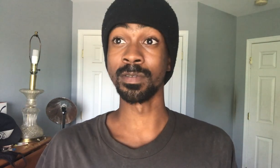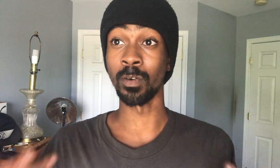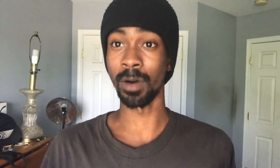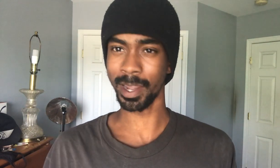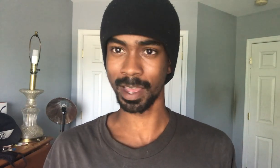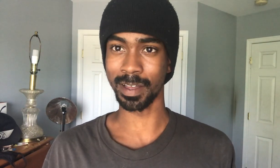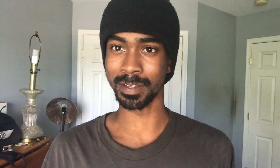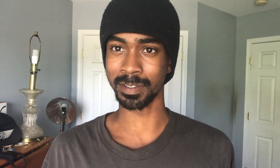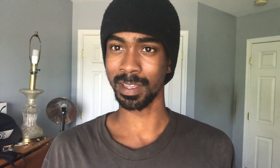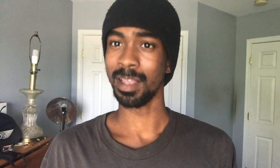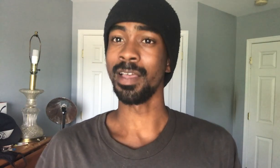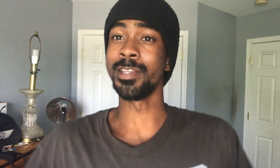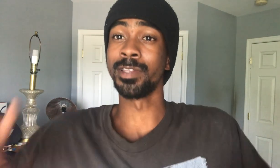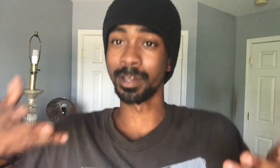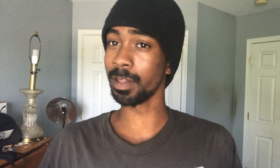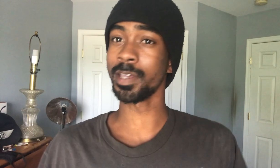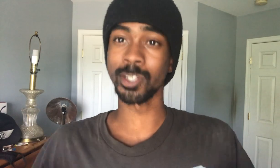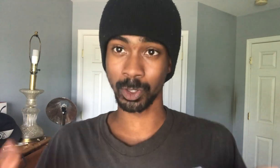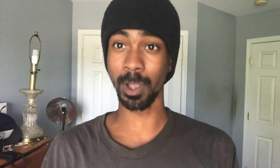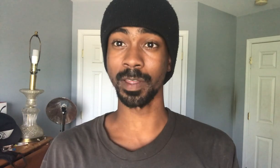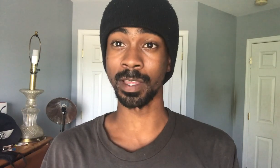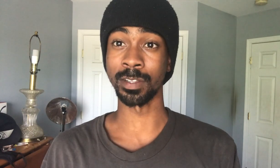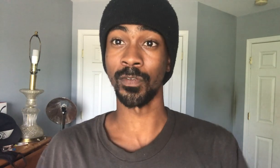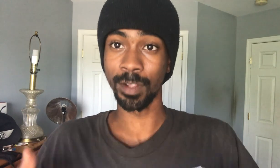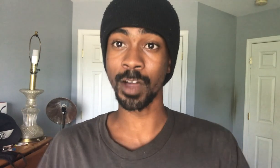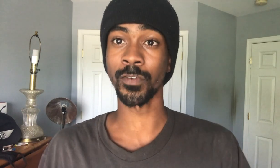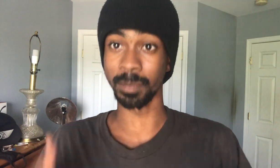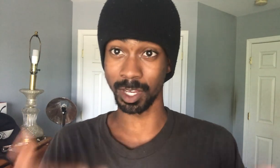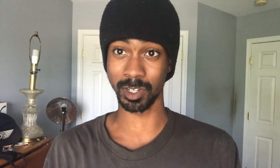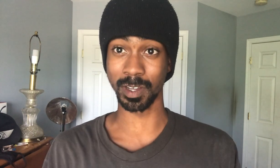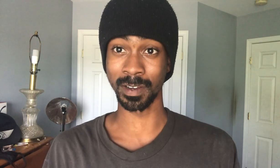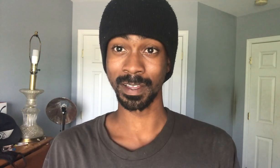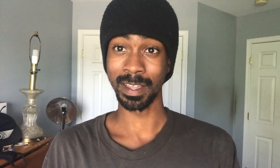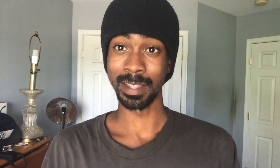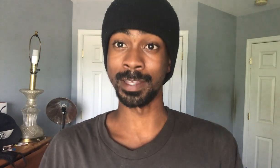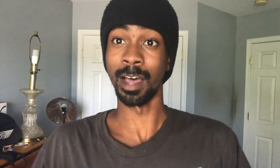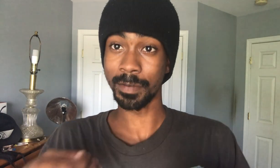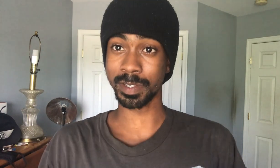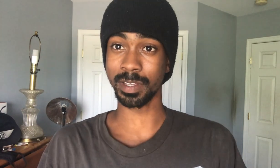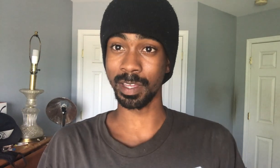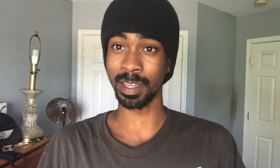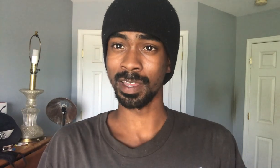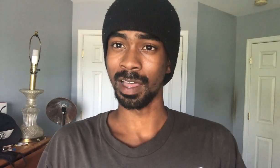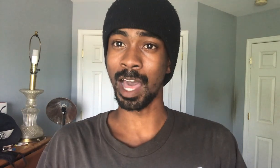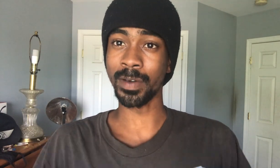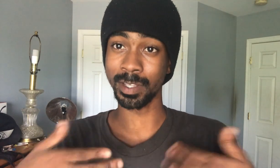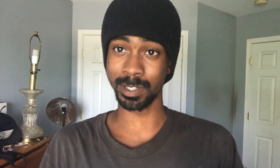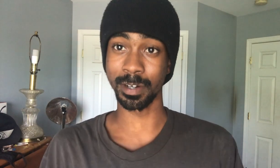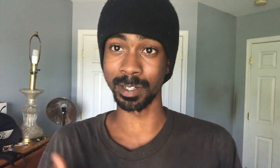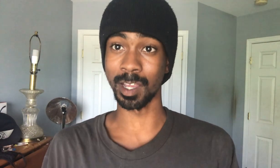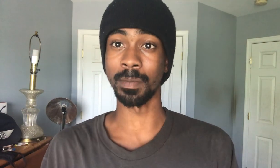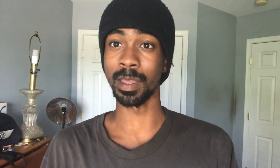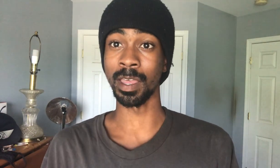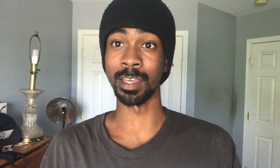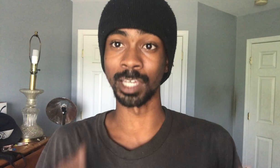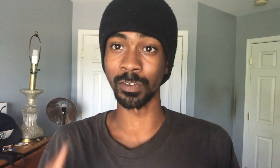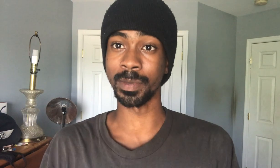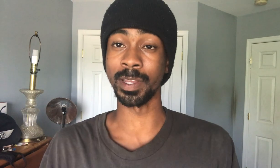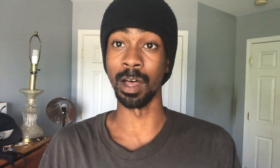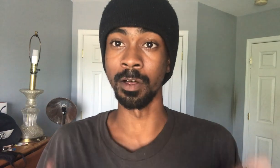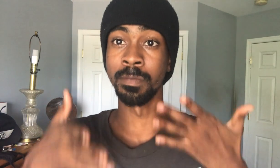if the White House is literally controlling the flow of information, then obviously I would consider them